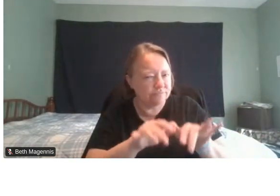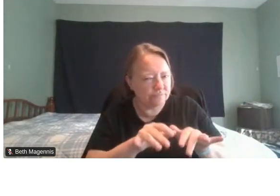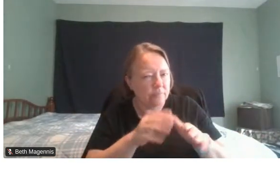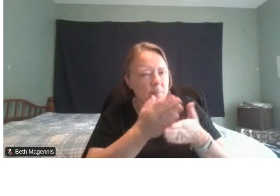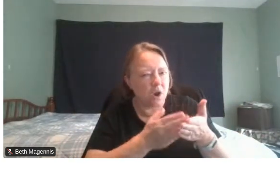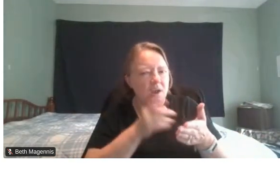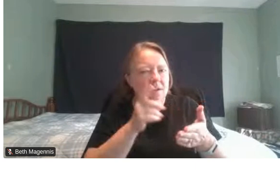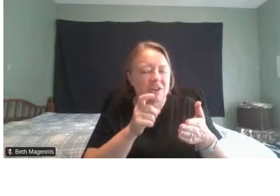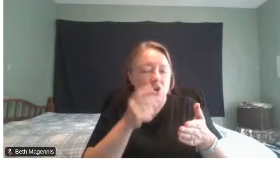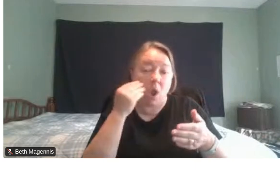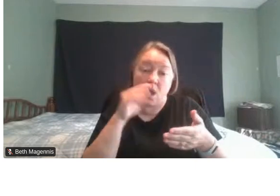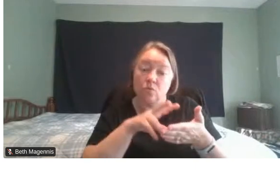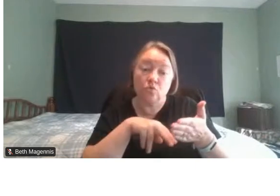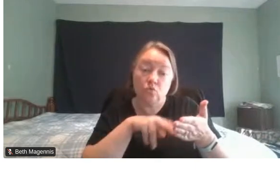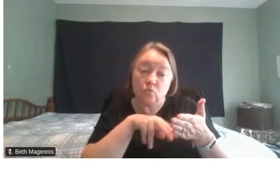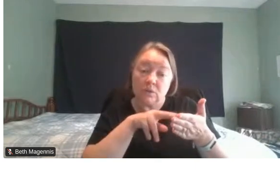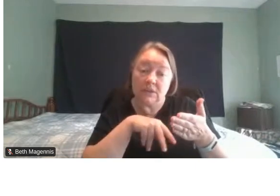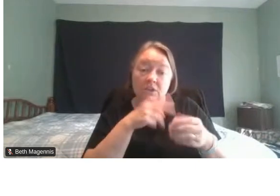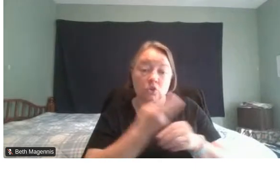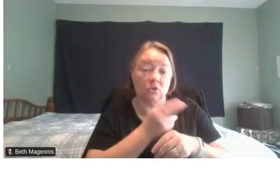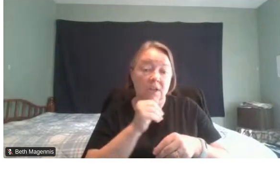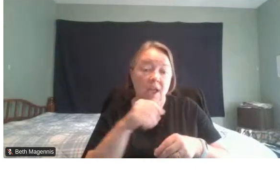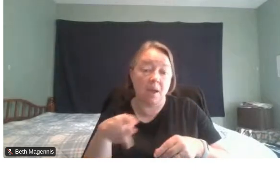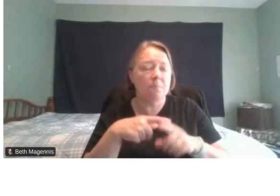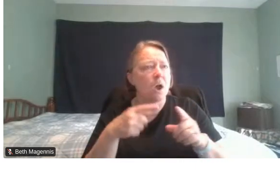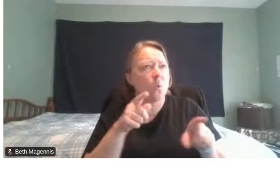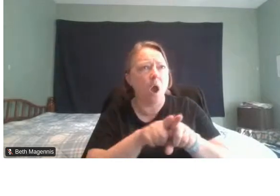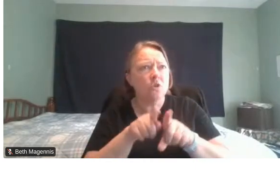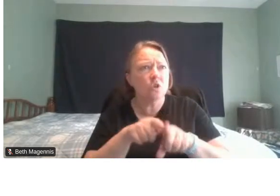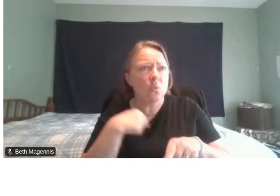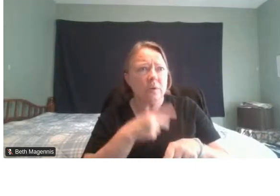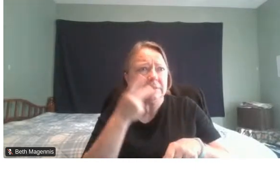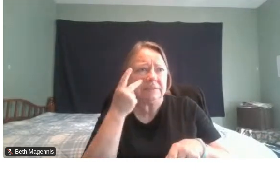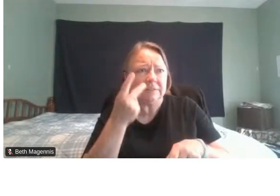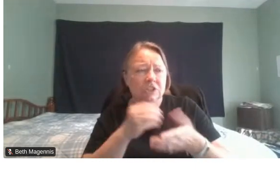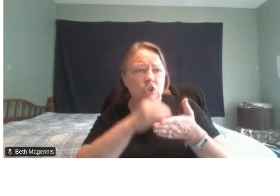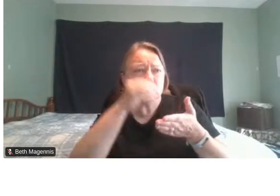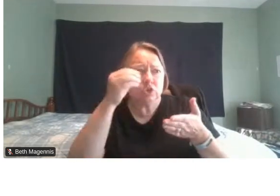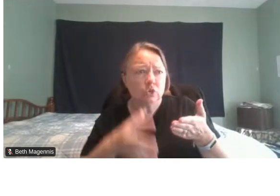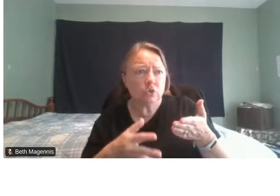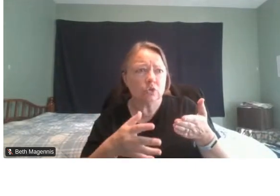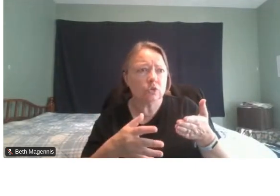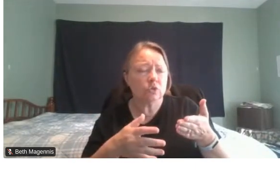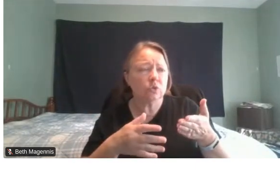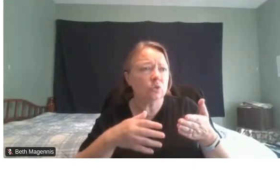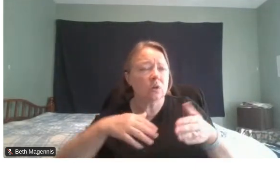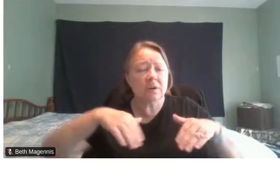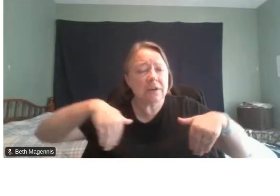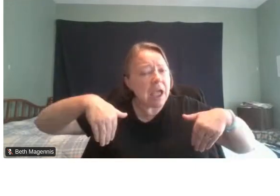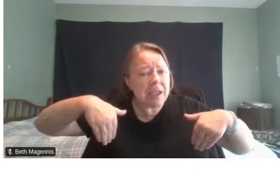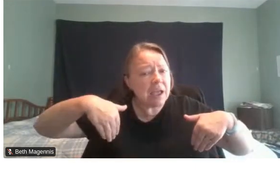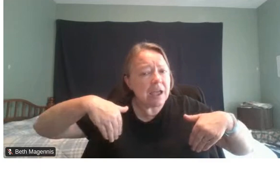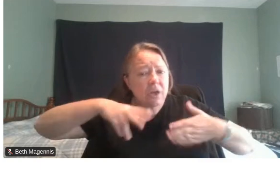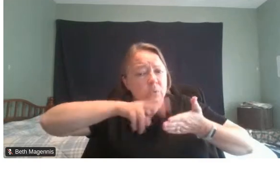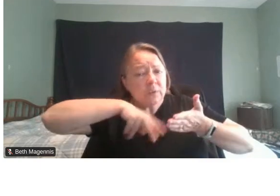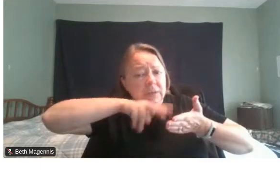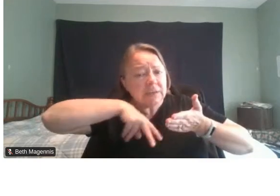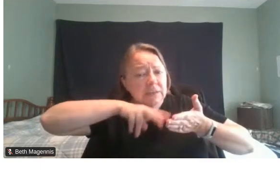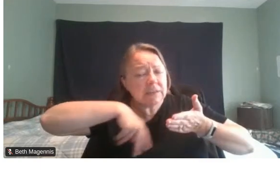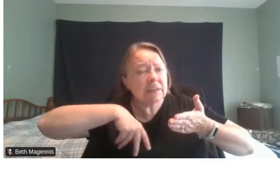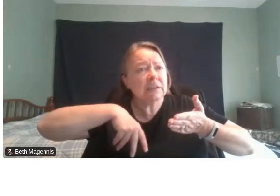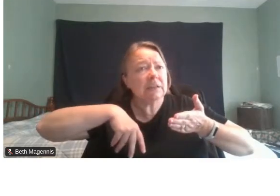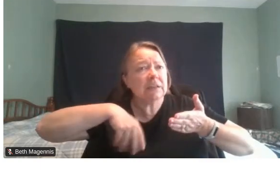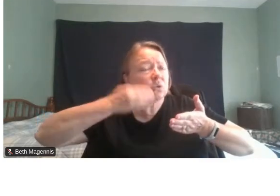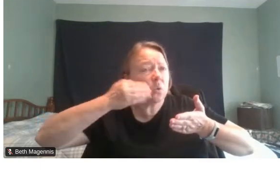know how to read to use the app, but we have seen as well students who do not know how to read yet using and